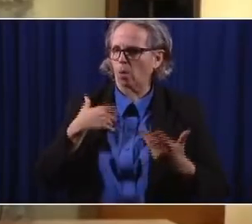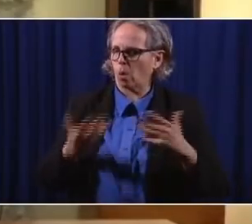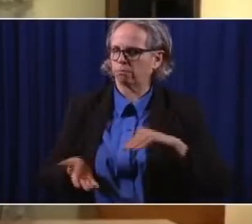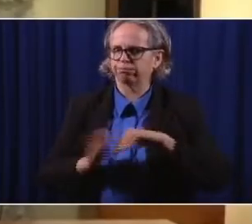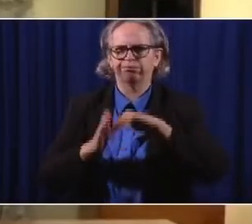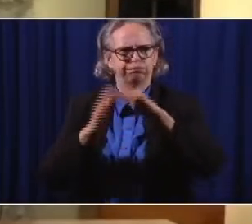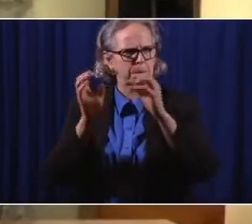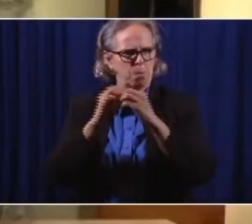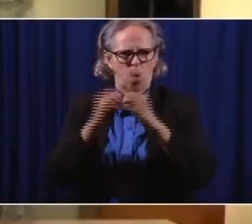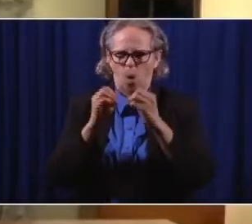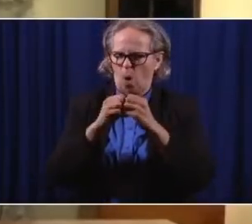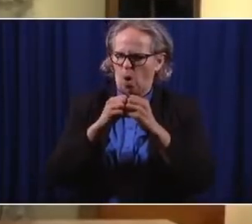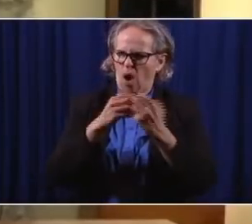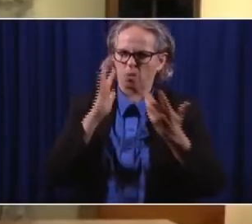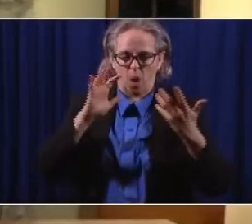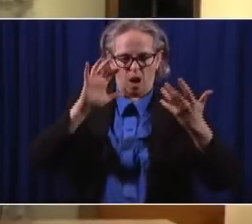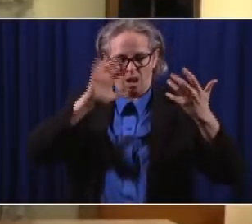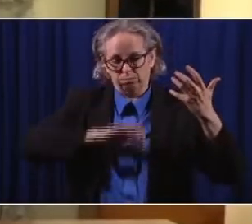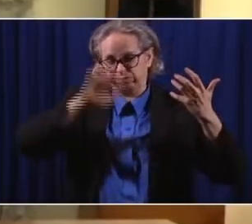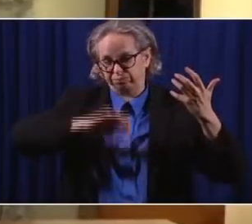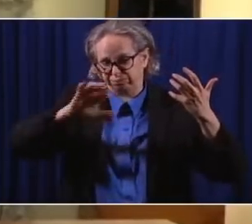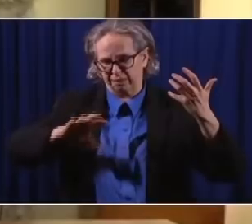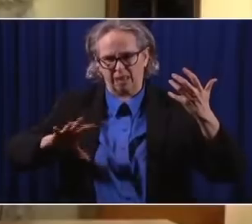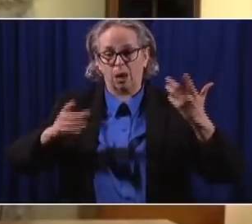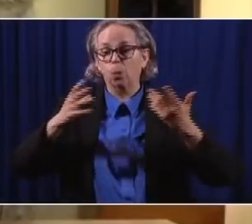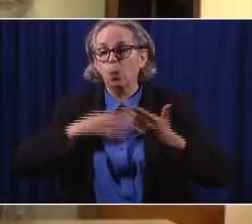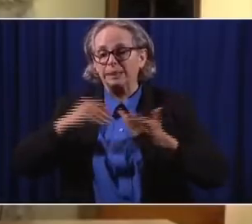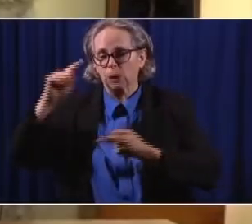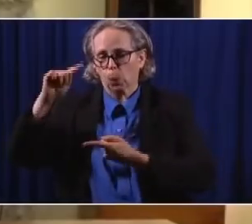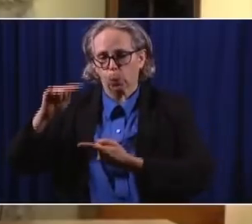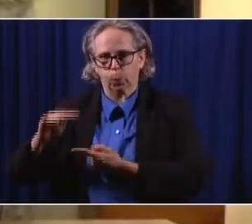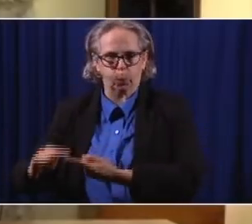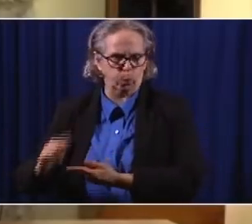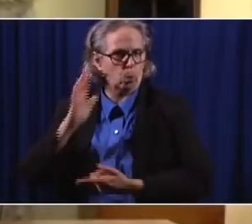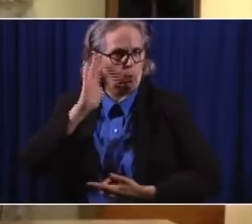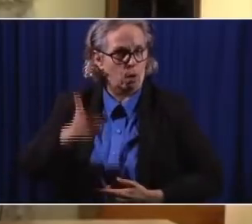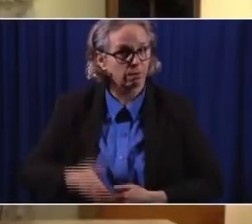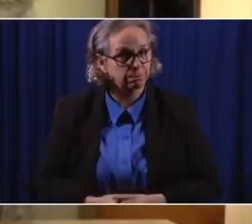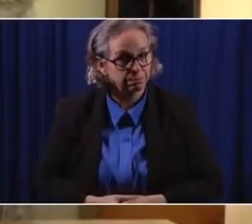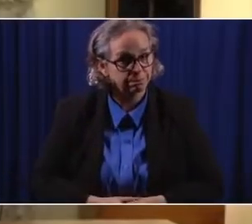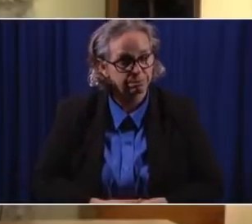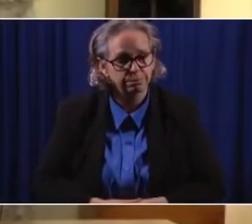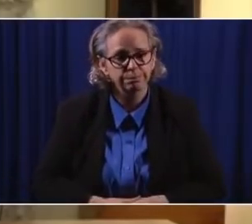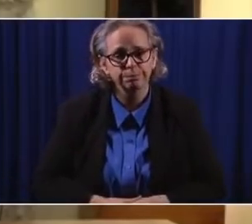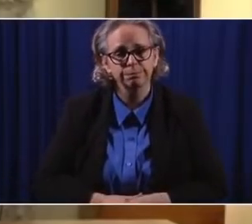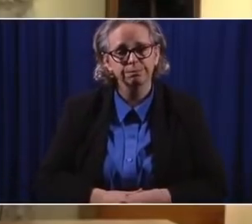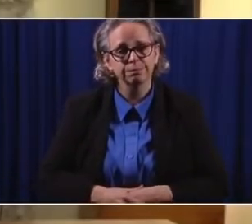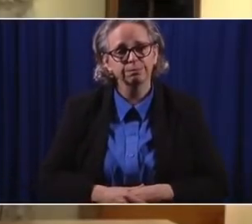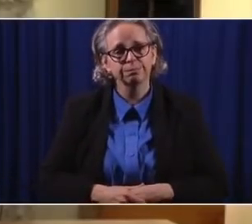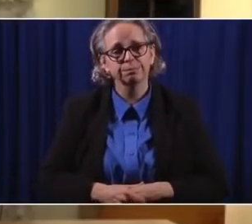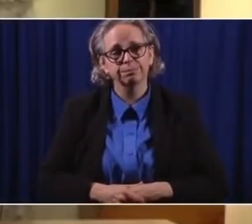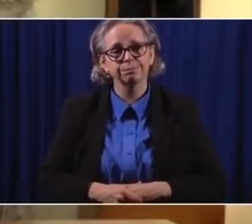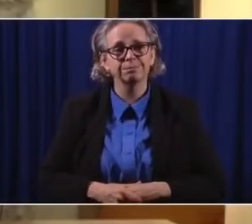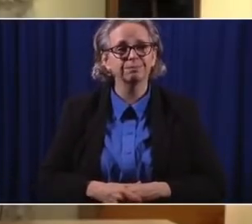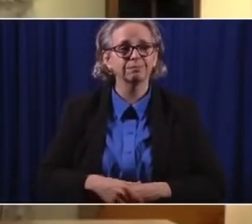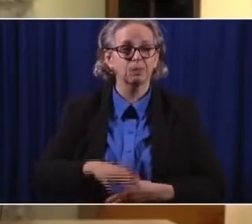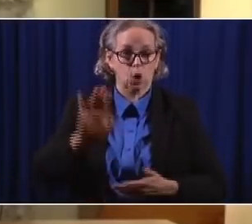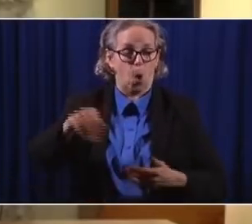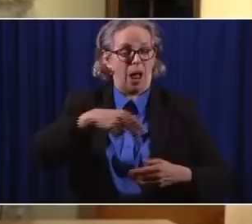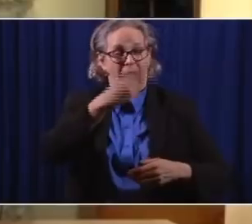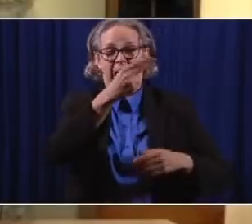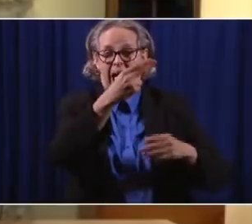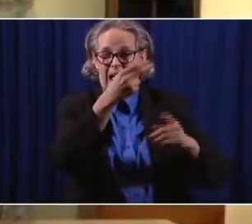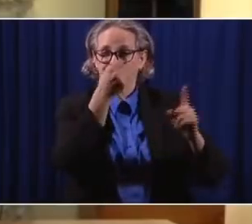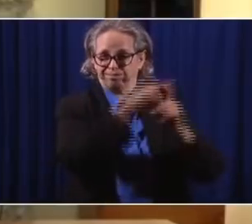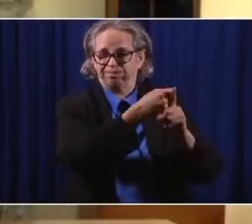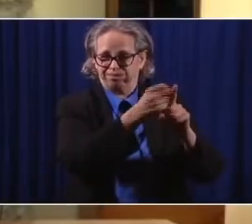threshold for high incidence. As we talk about our high incidence counties and the alert system, we need to remember that the